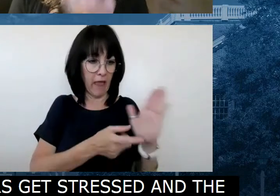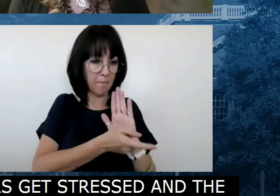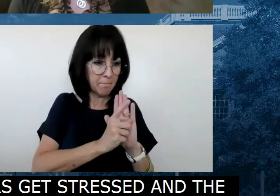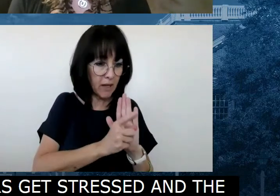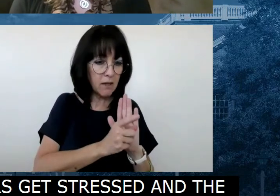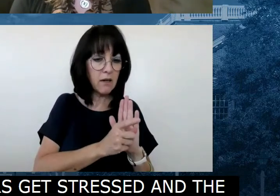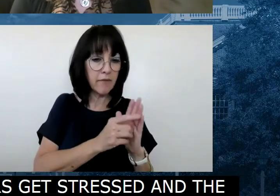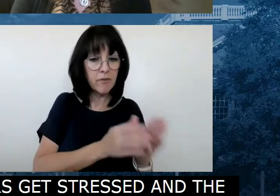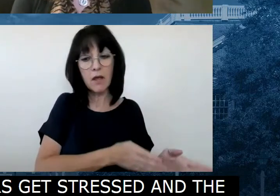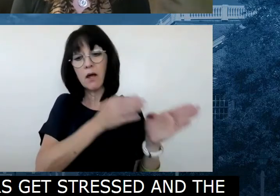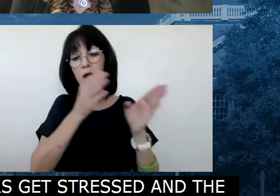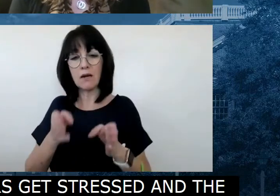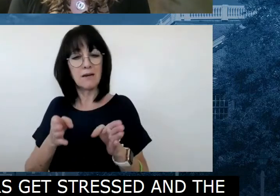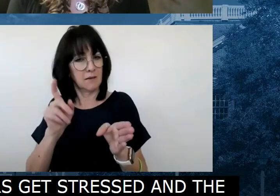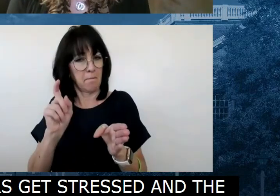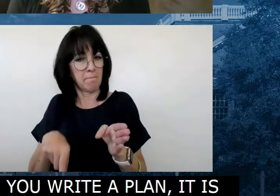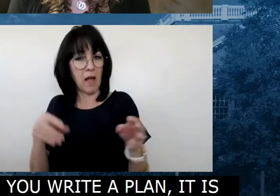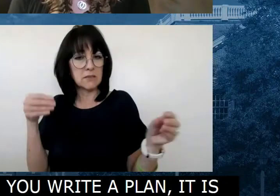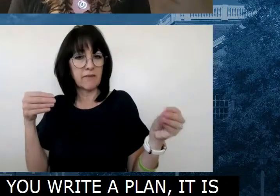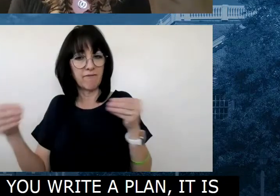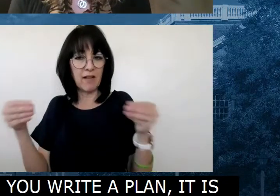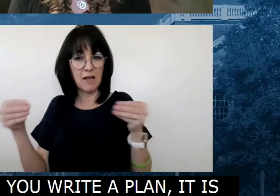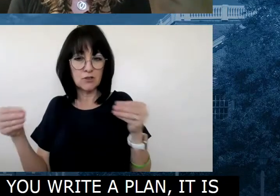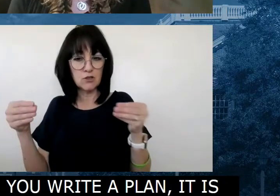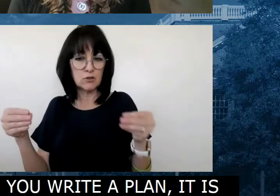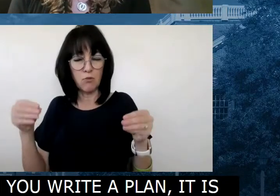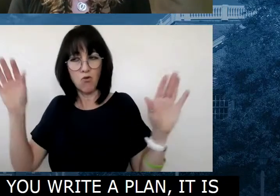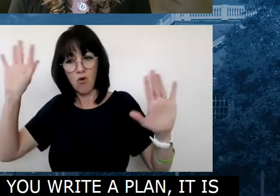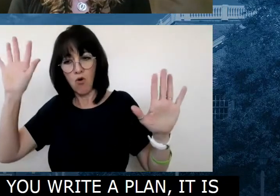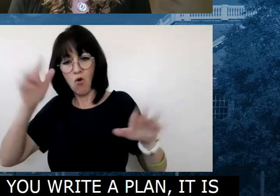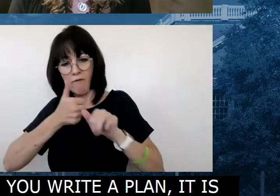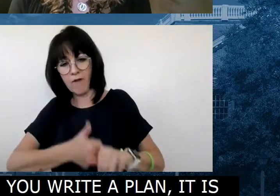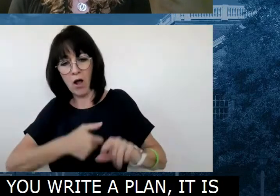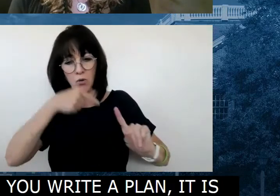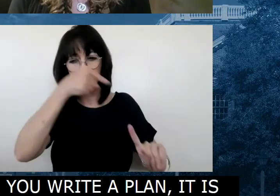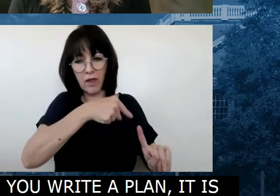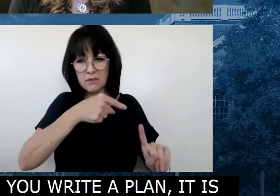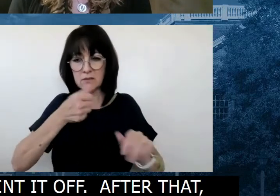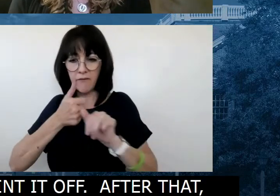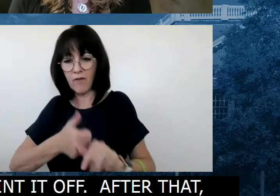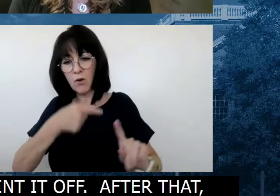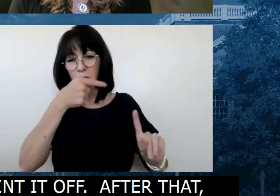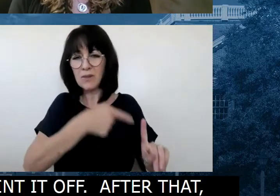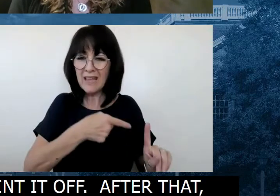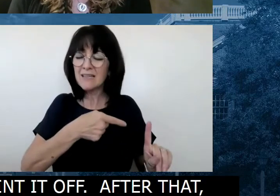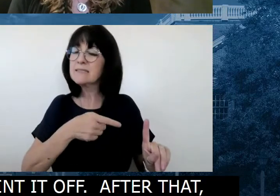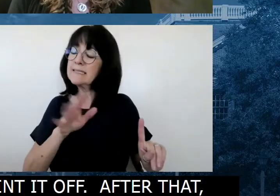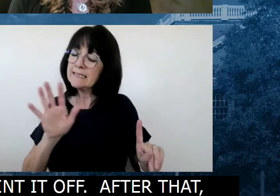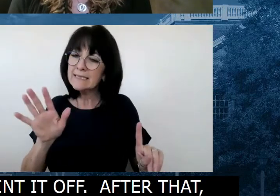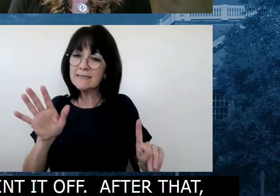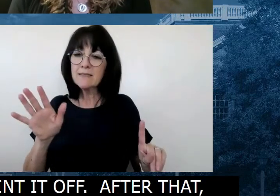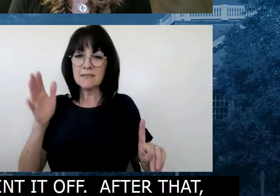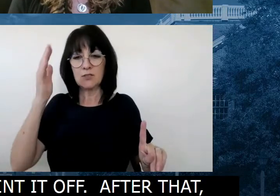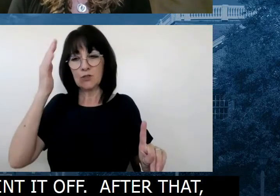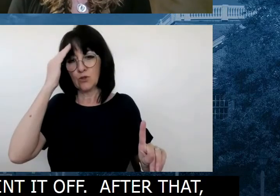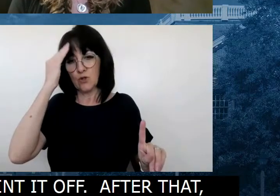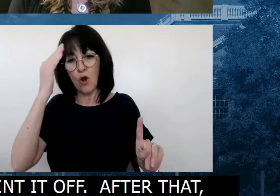able to adjust and be flexible. So I think public health, I think emergency management, I think